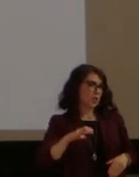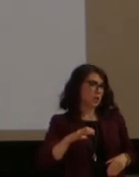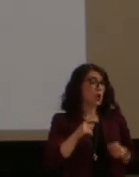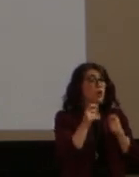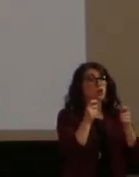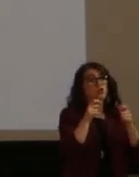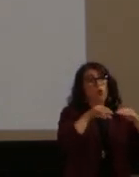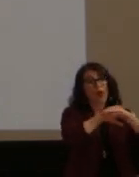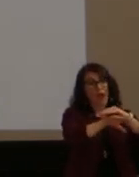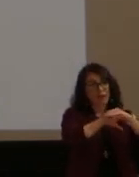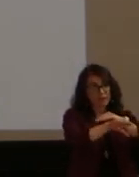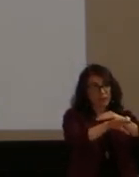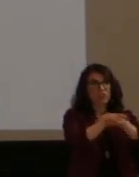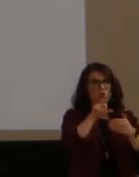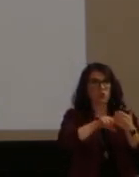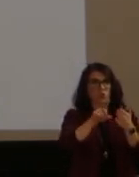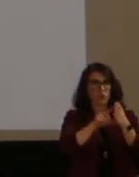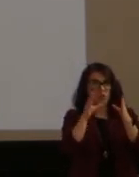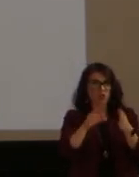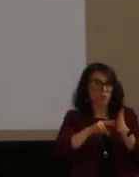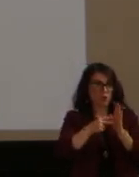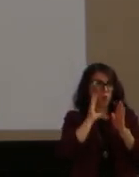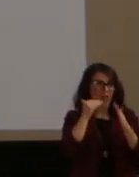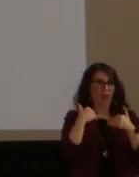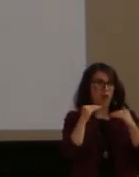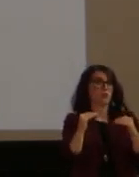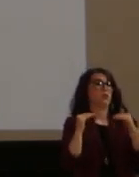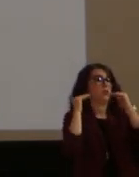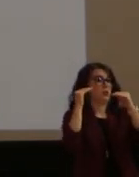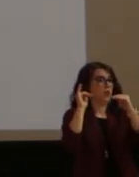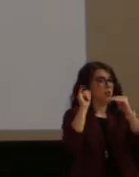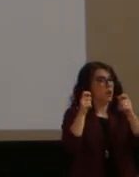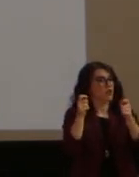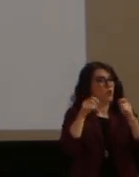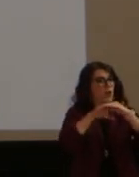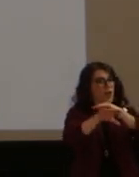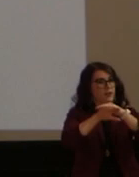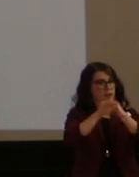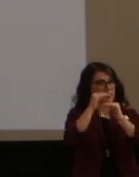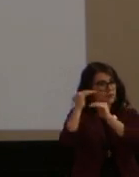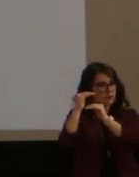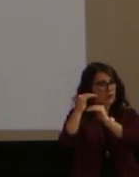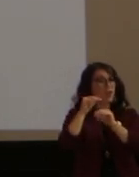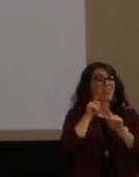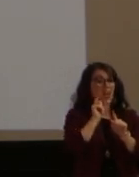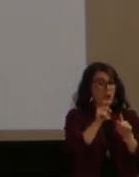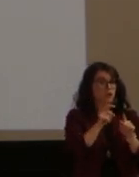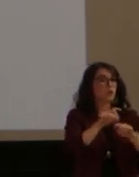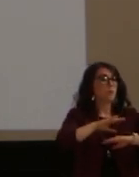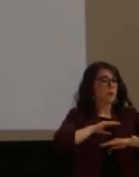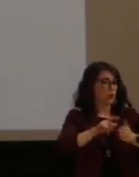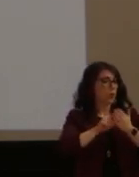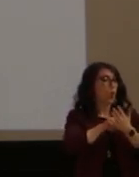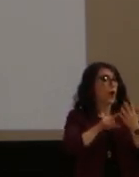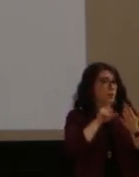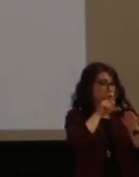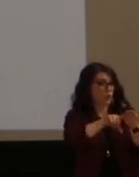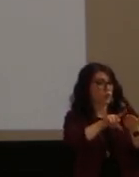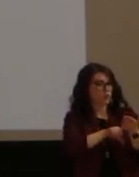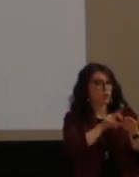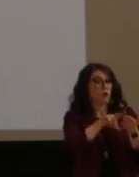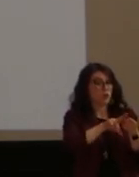access, researchers who have access to the controlled tier of data, they have to meet the requirements of registered access, as well as